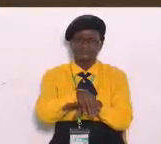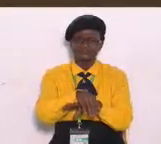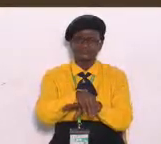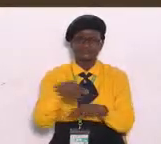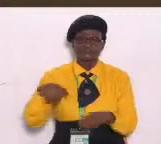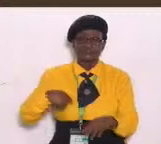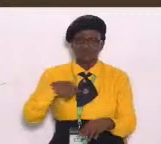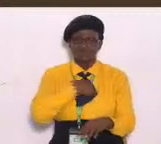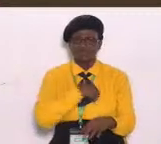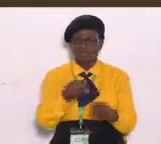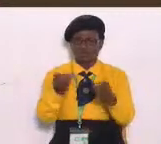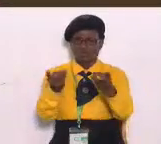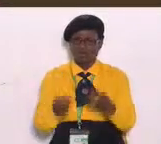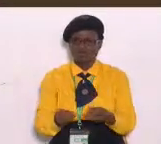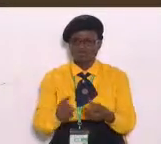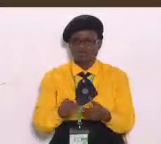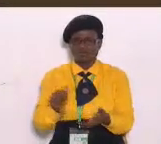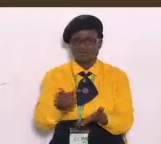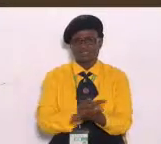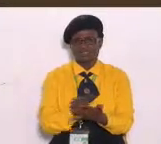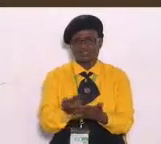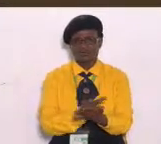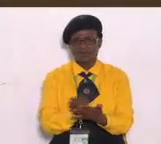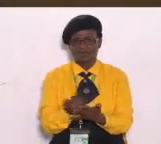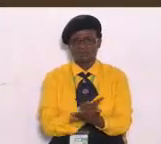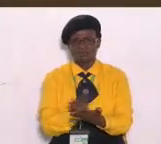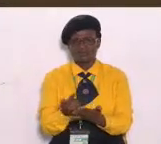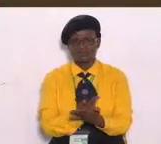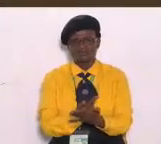we want to discuss